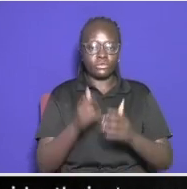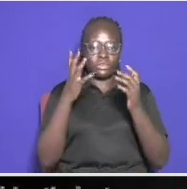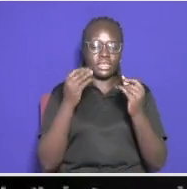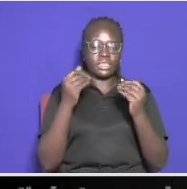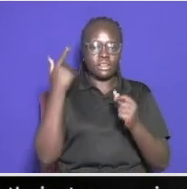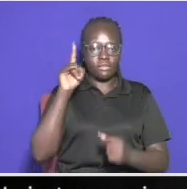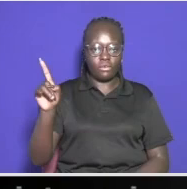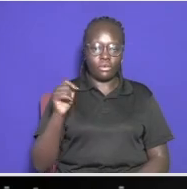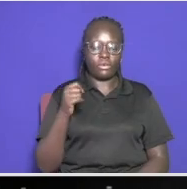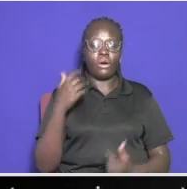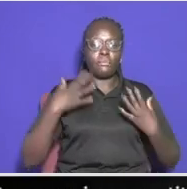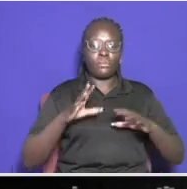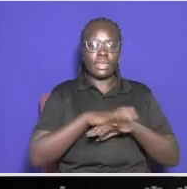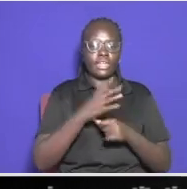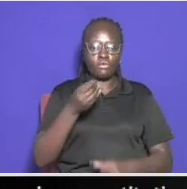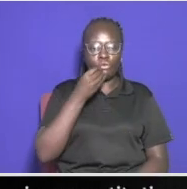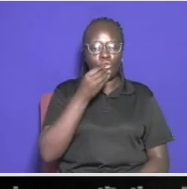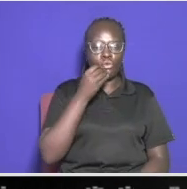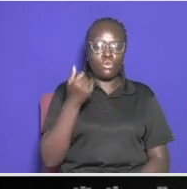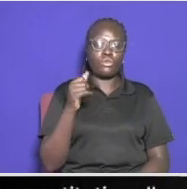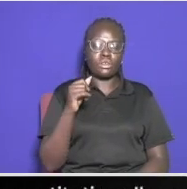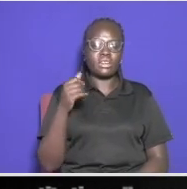to get food poisoning.